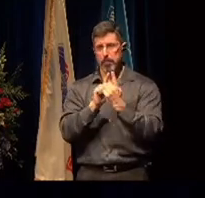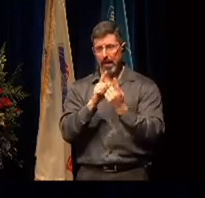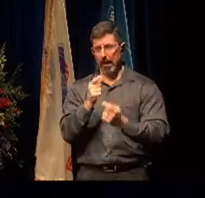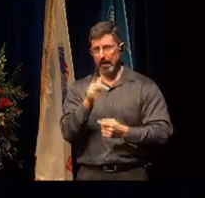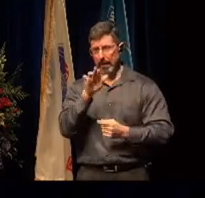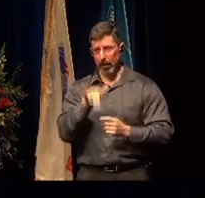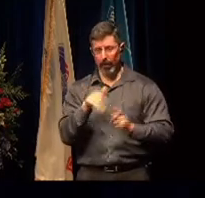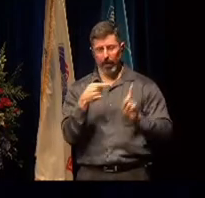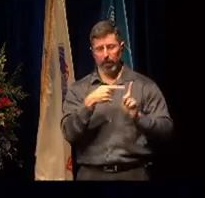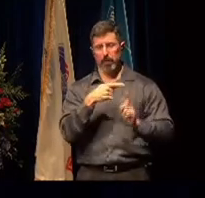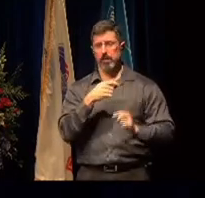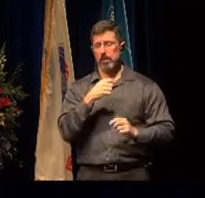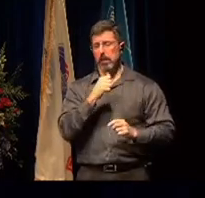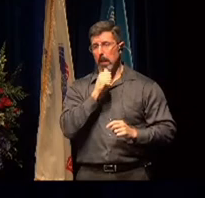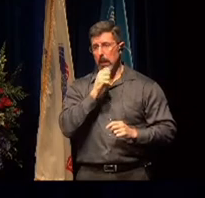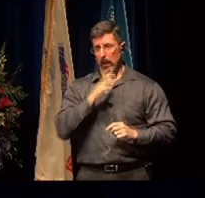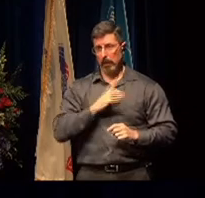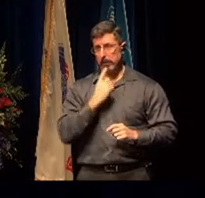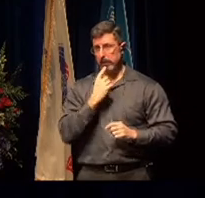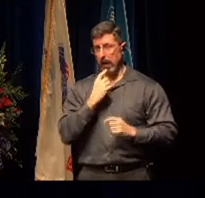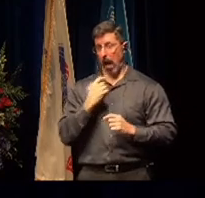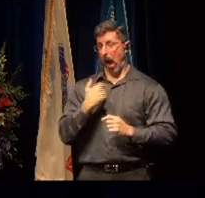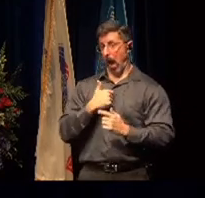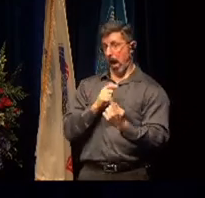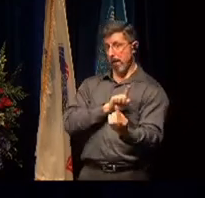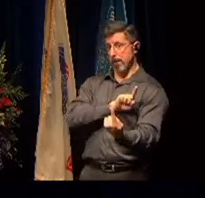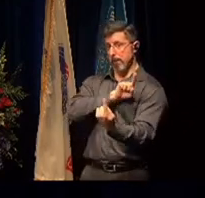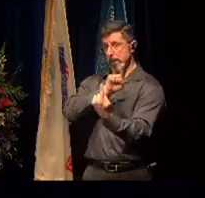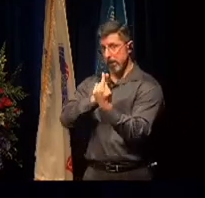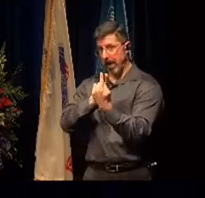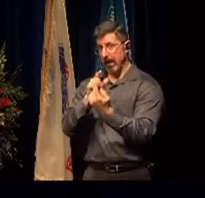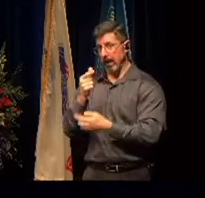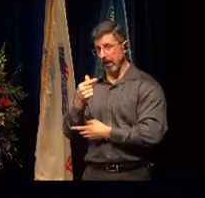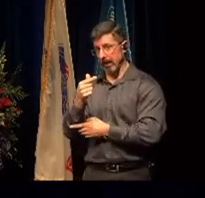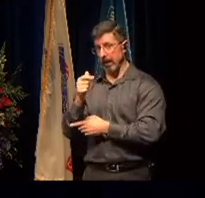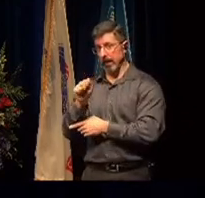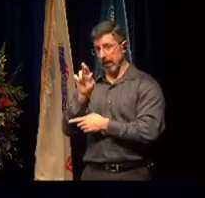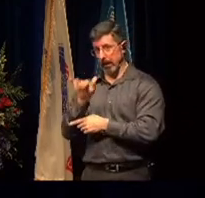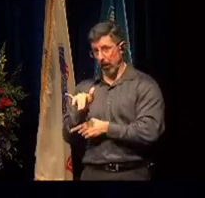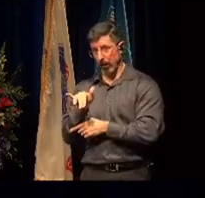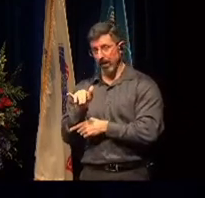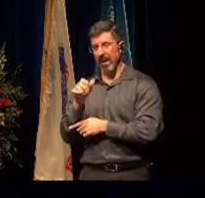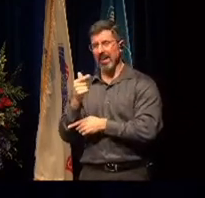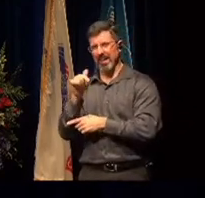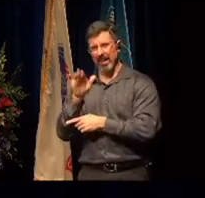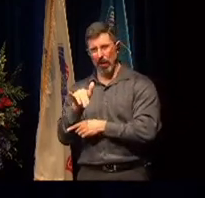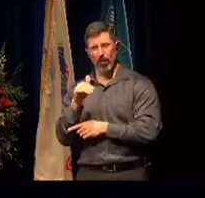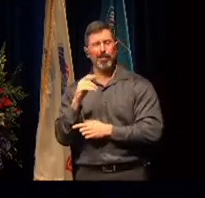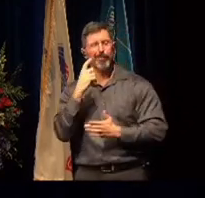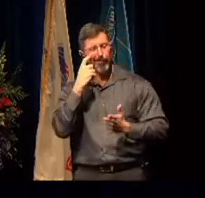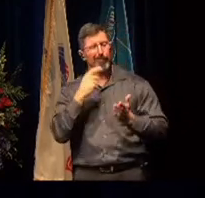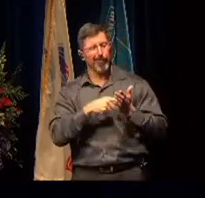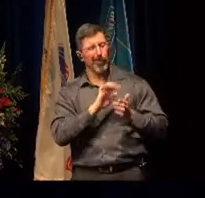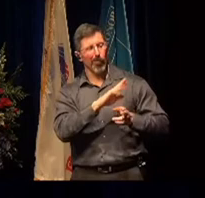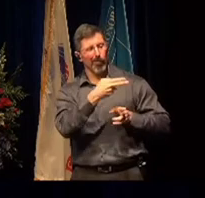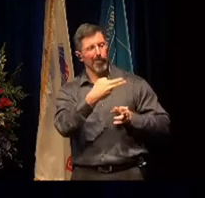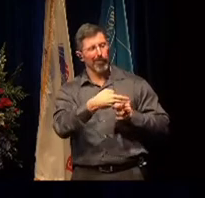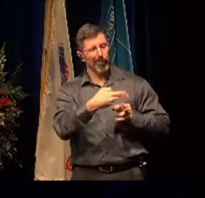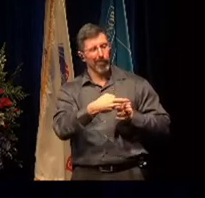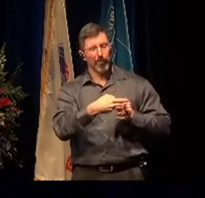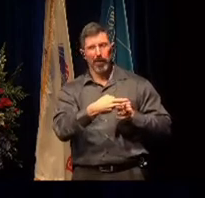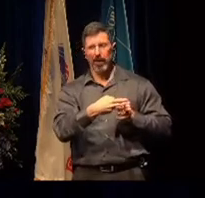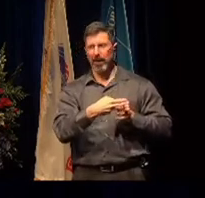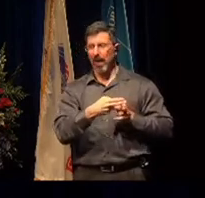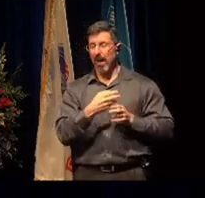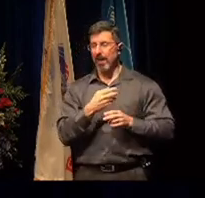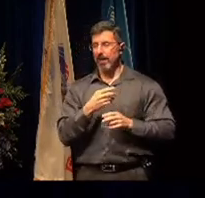She was amazed that when they met, Gary recognized her name and knew John's story. She said it was as if Gary had